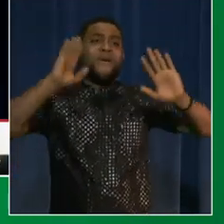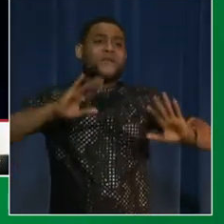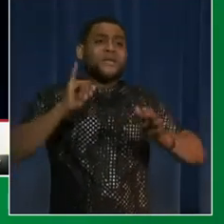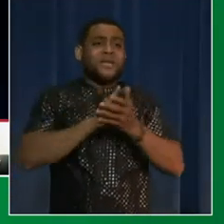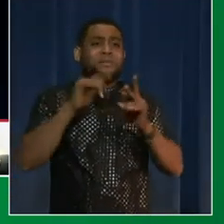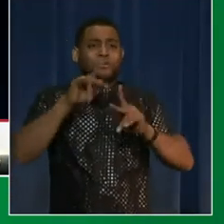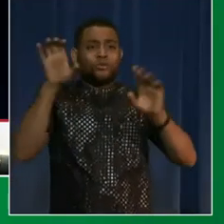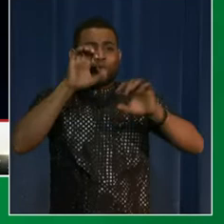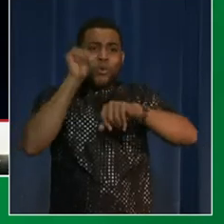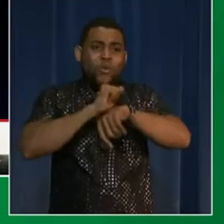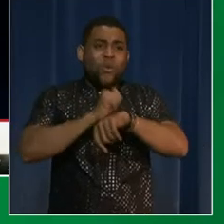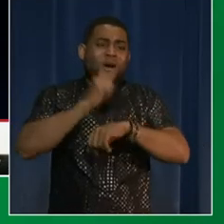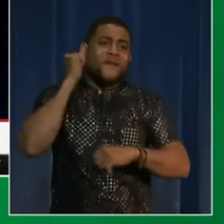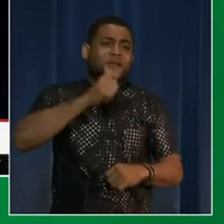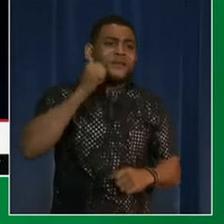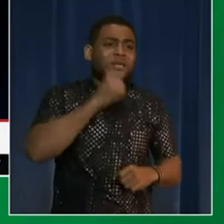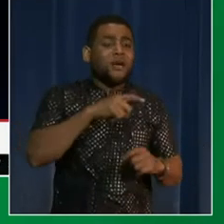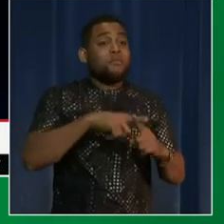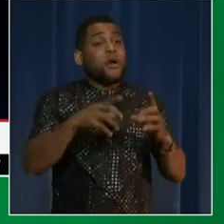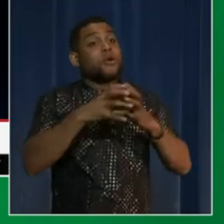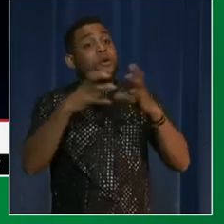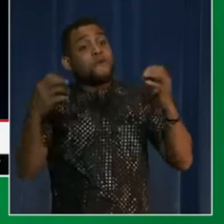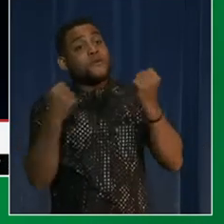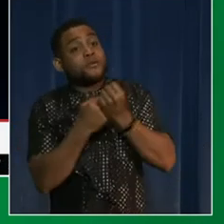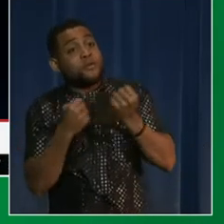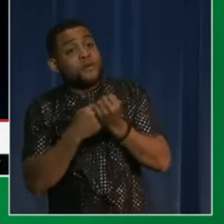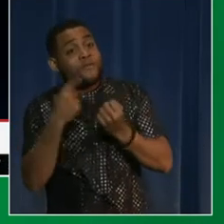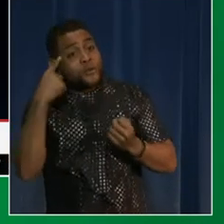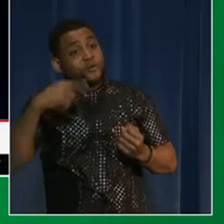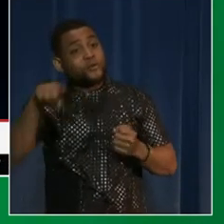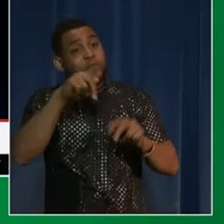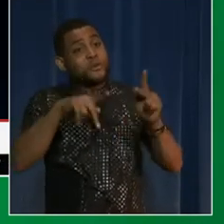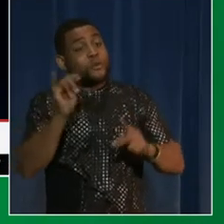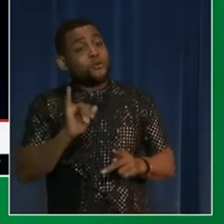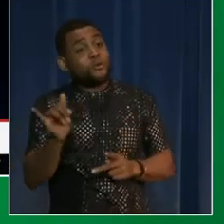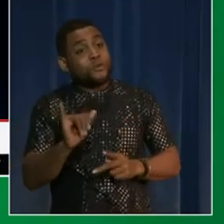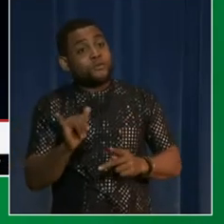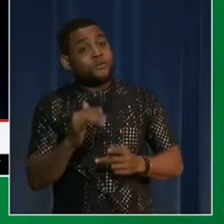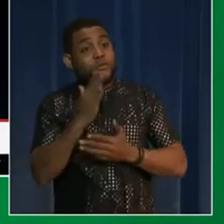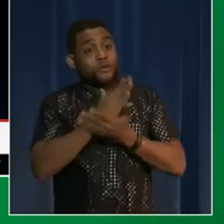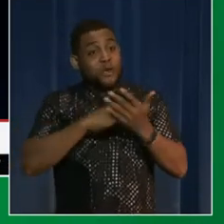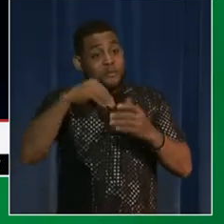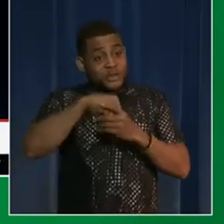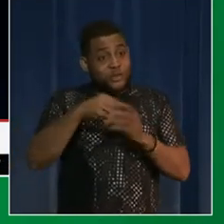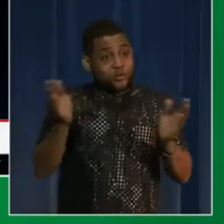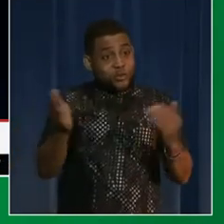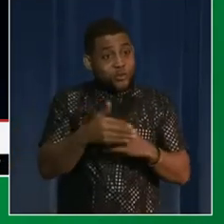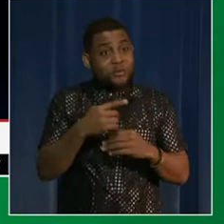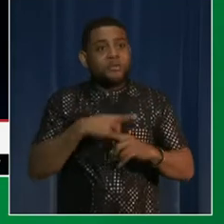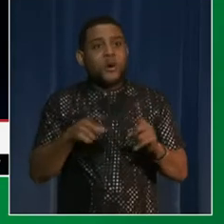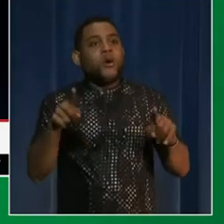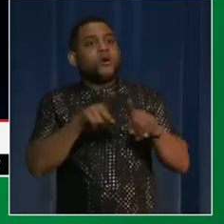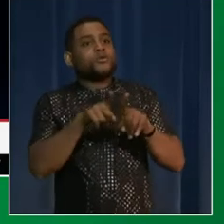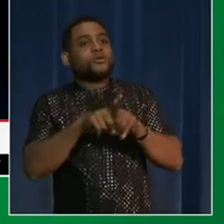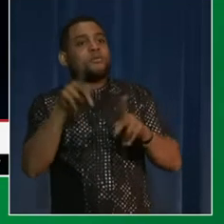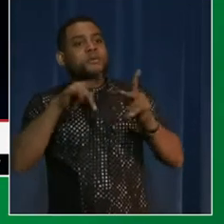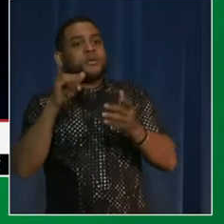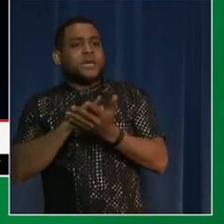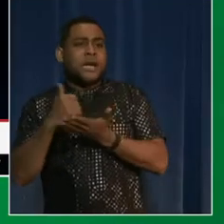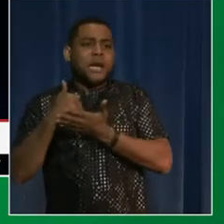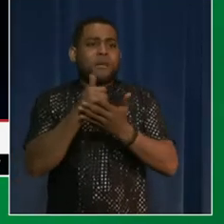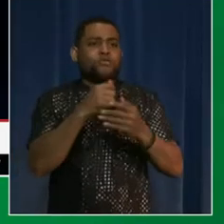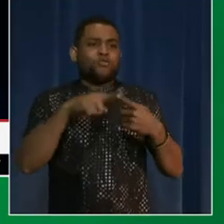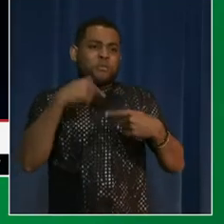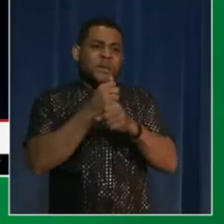also a lot of support of those people. So some of them are here in the room, but there's also people who helped make today